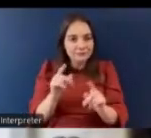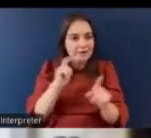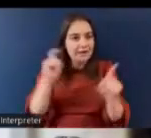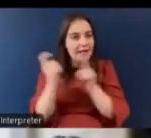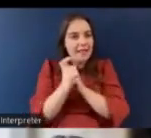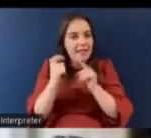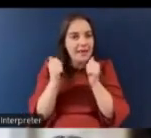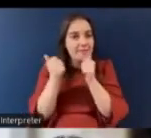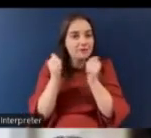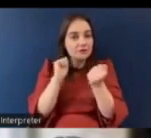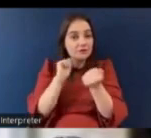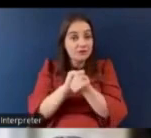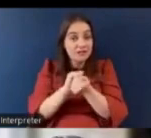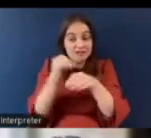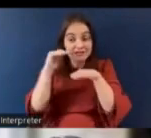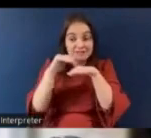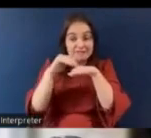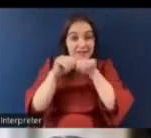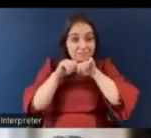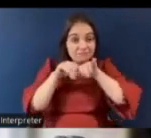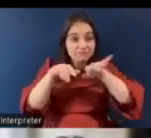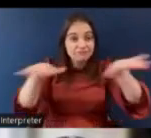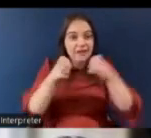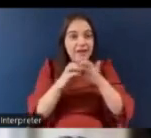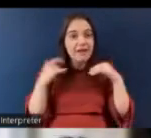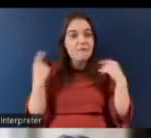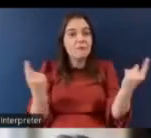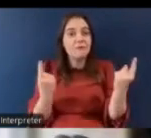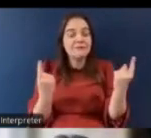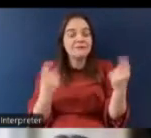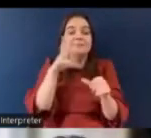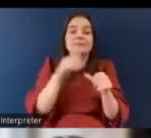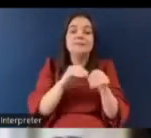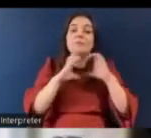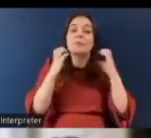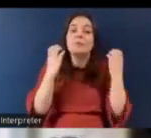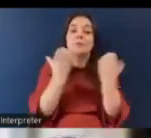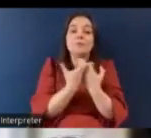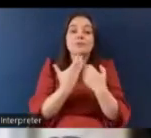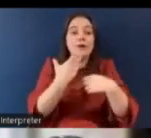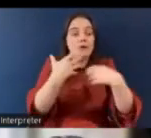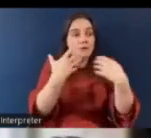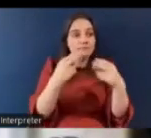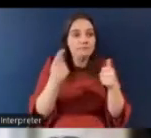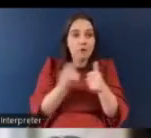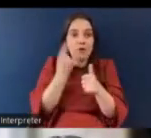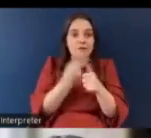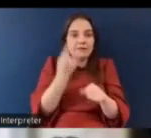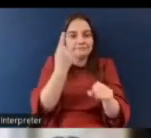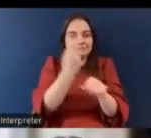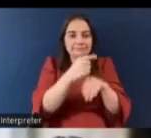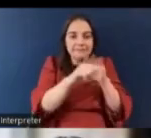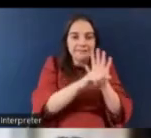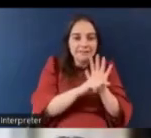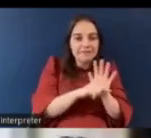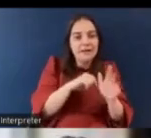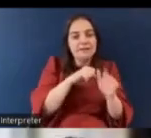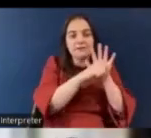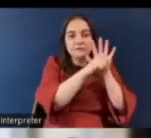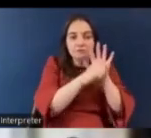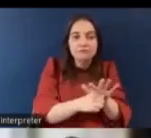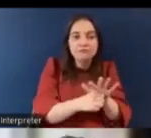of us, and particularly communities who are already disadvantaged, who are already socially